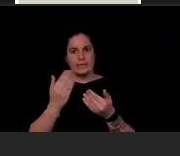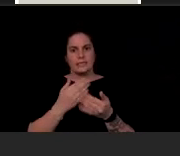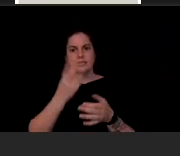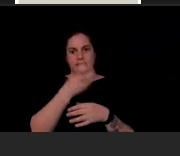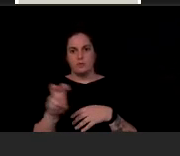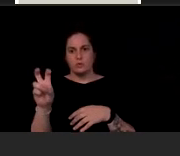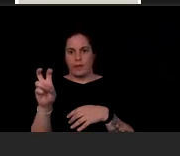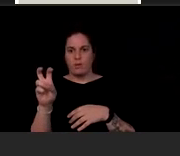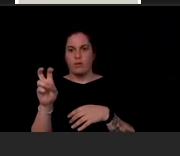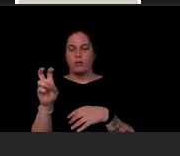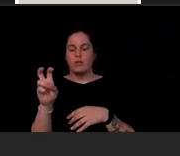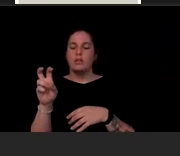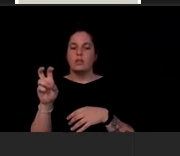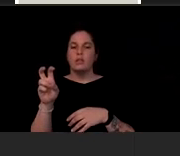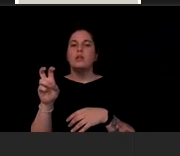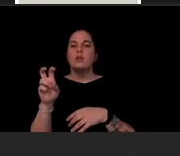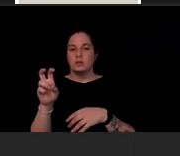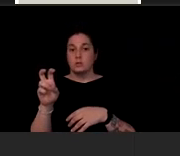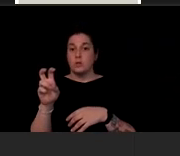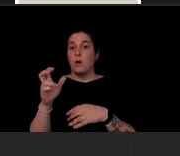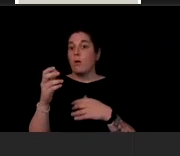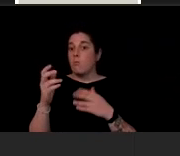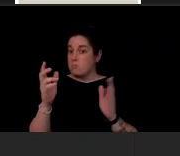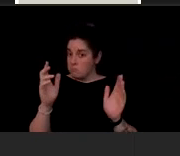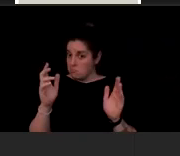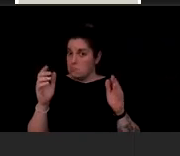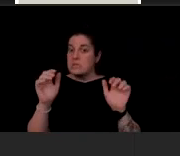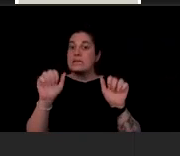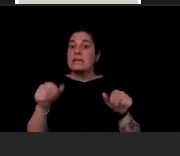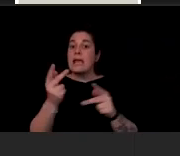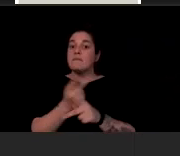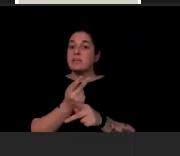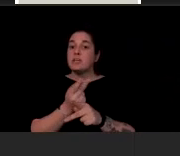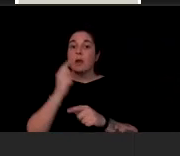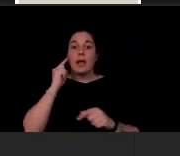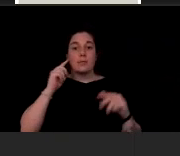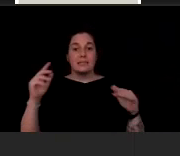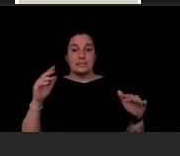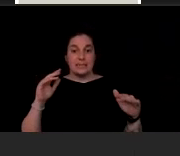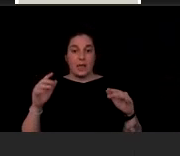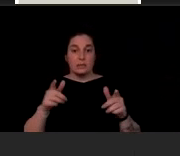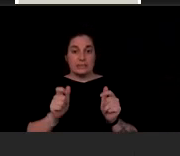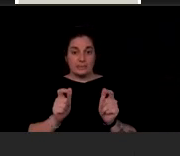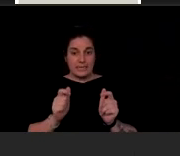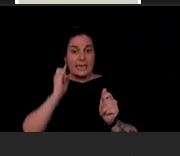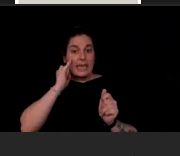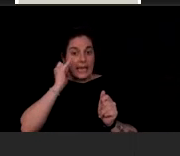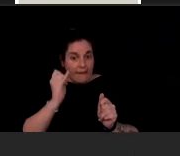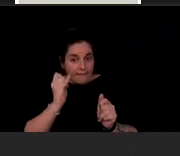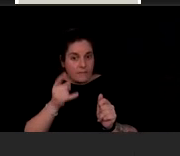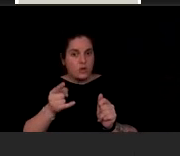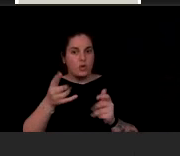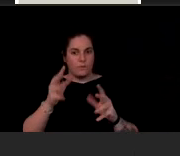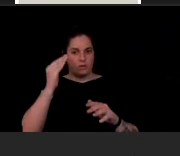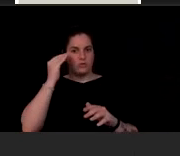So there is a way to figure out the speed of sound if you know the temperature.